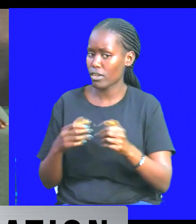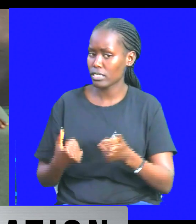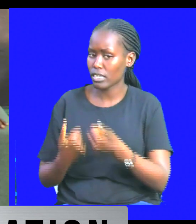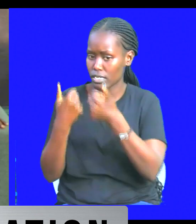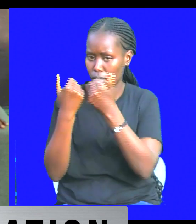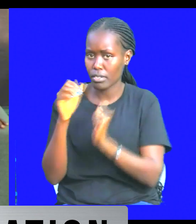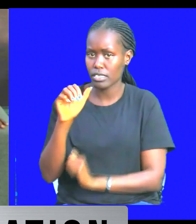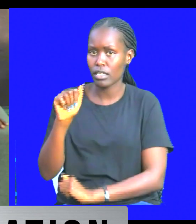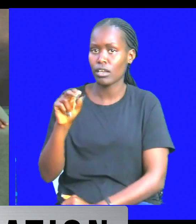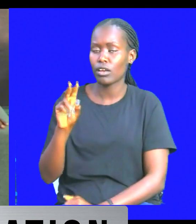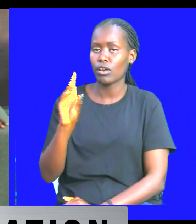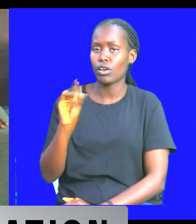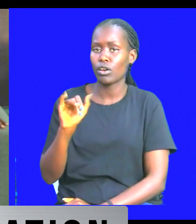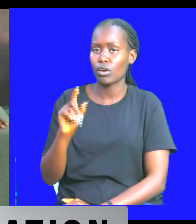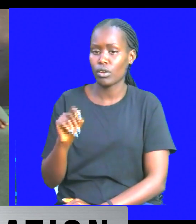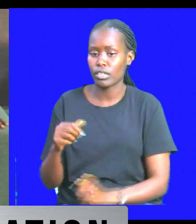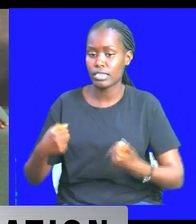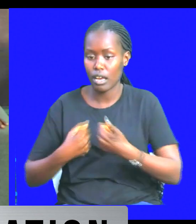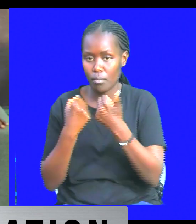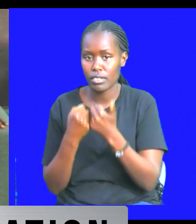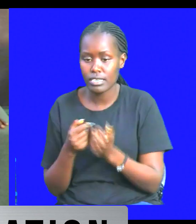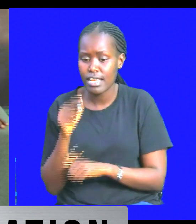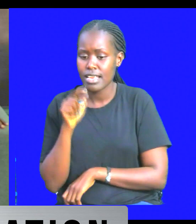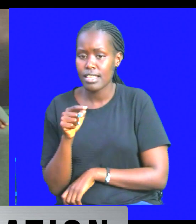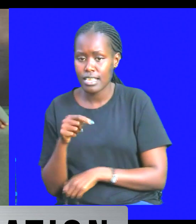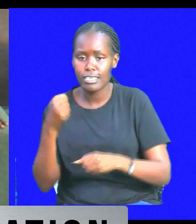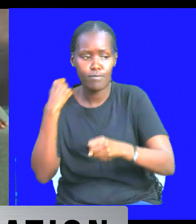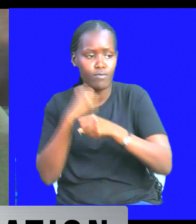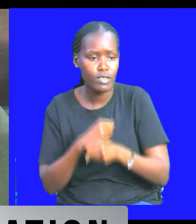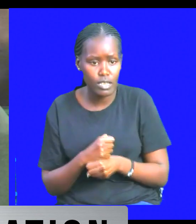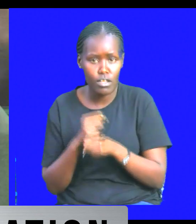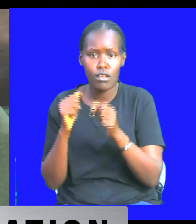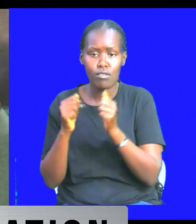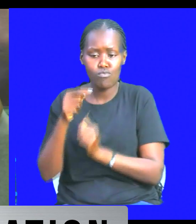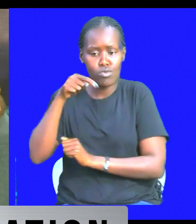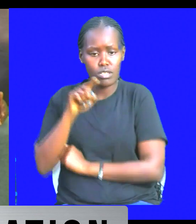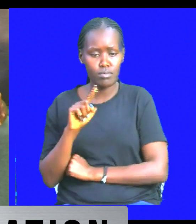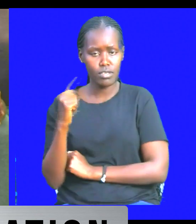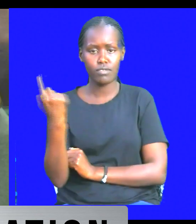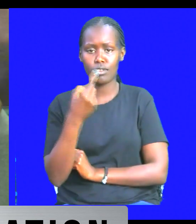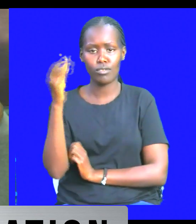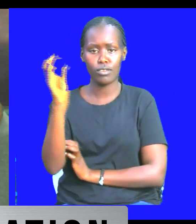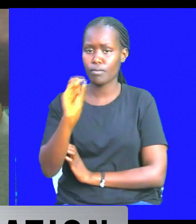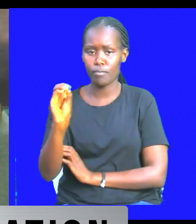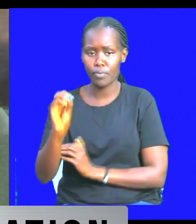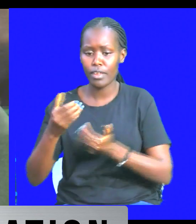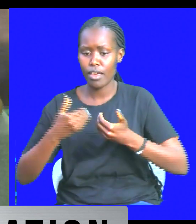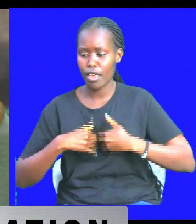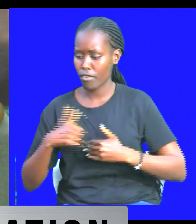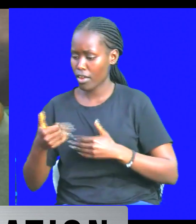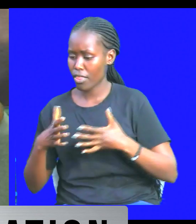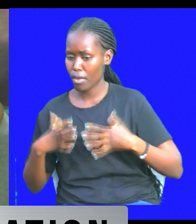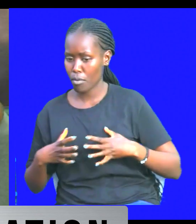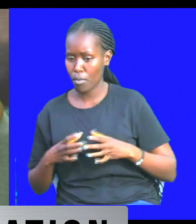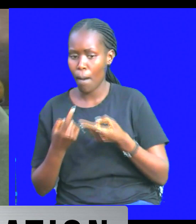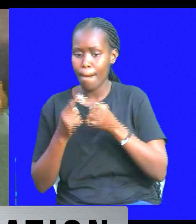audit happens. This audit even doesn't have to be done by themselves alone. They can have their people, they can have other people. But let's look